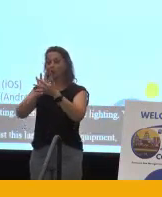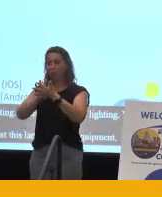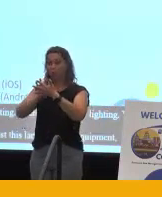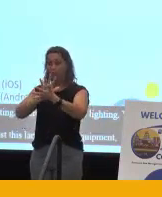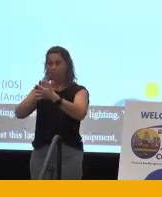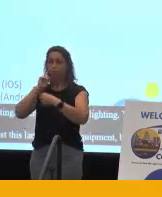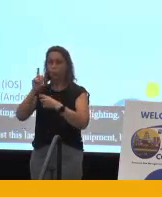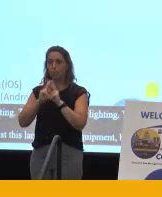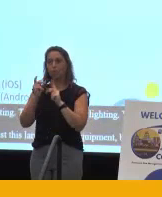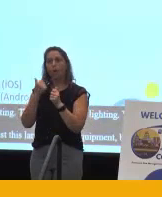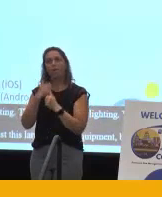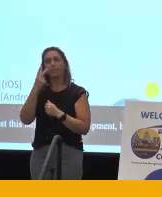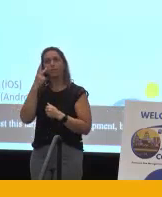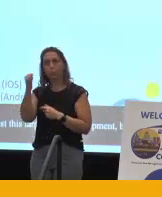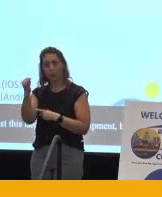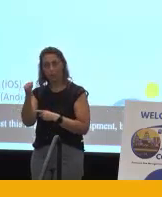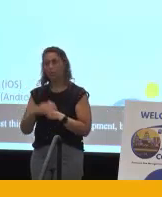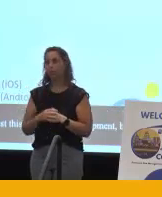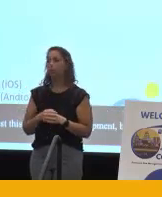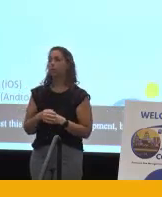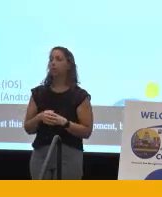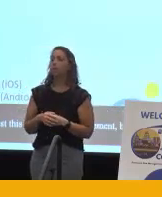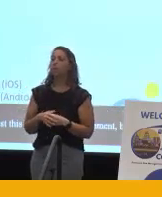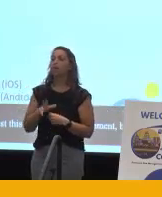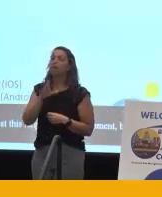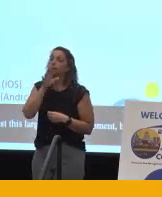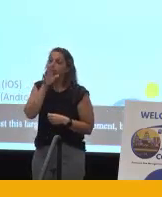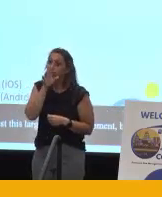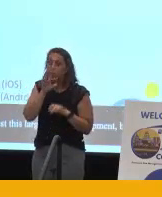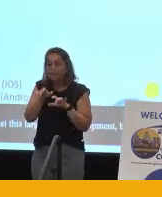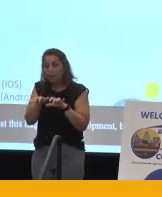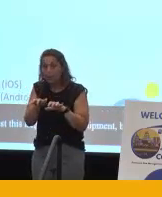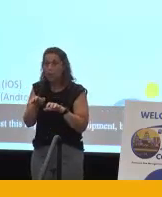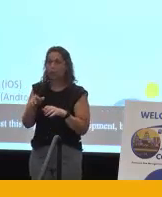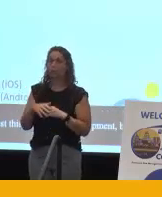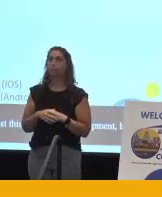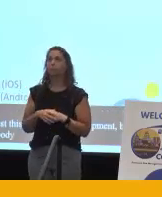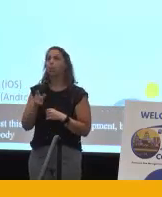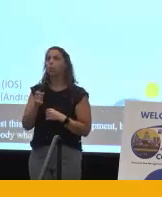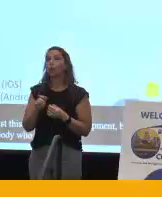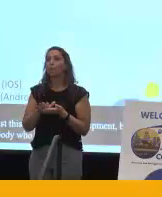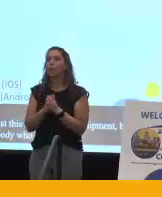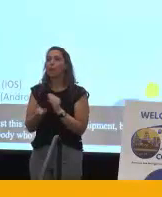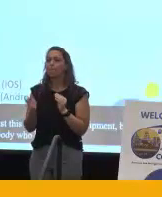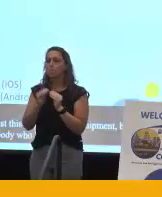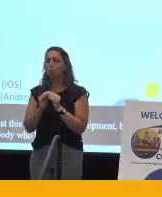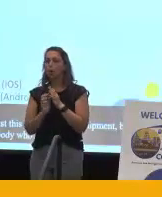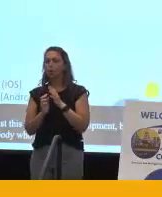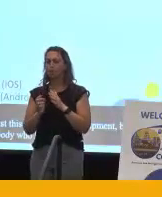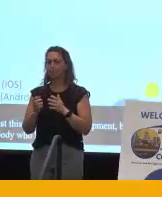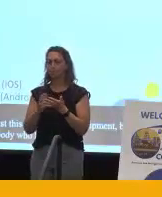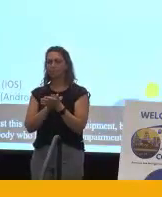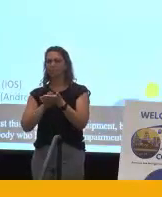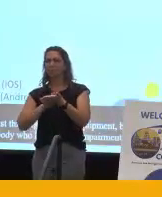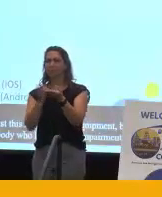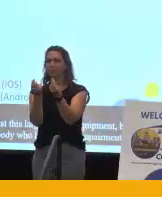has a visual impairment. There are voice output devices. You can make things tactile. So for somebody who needs that tactile